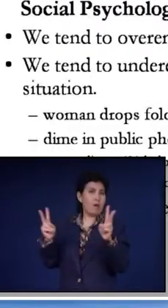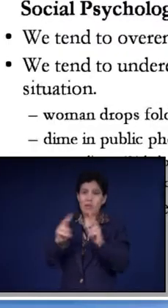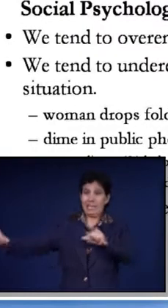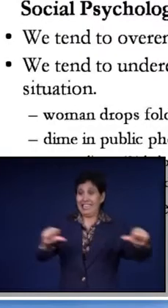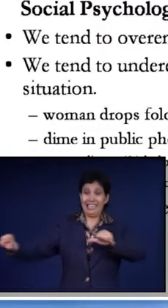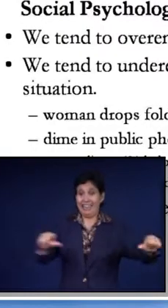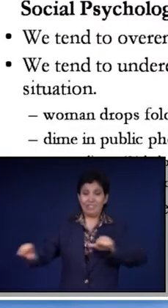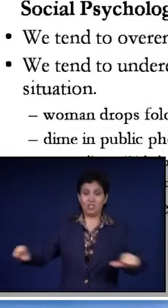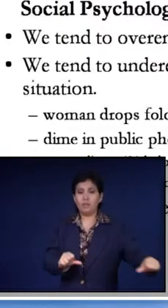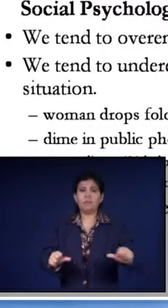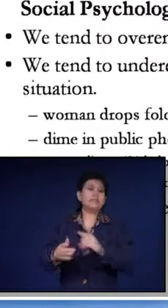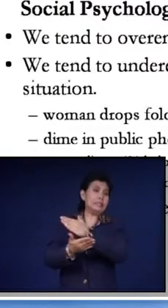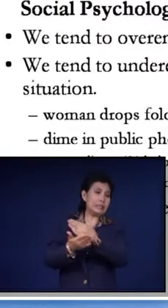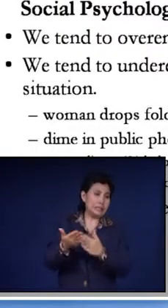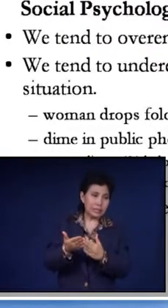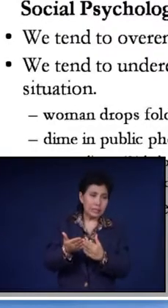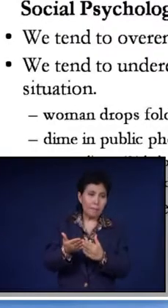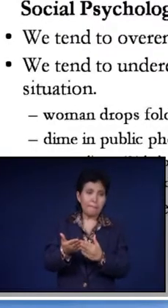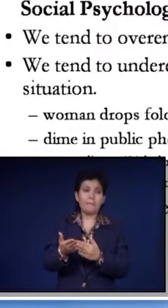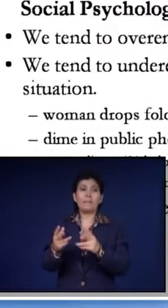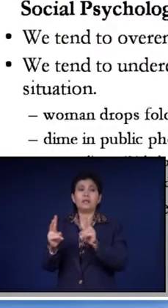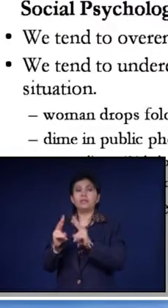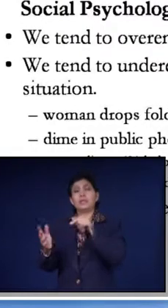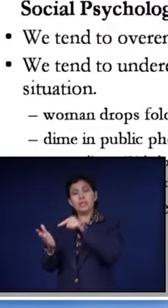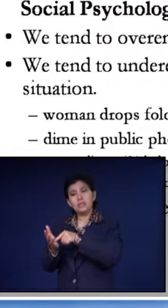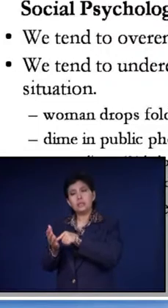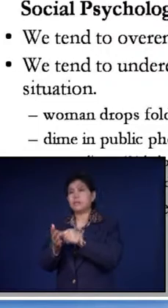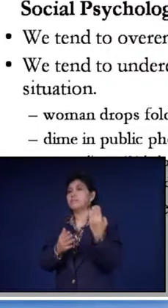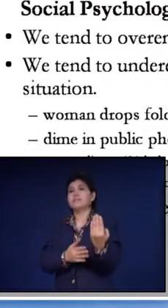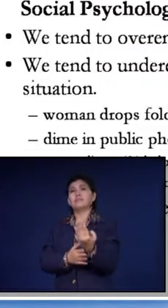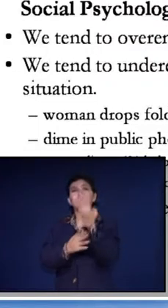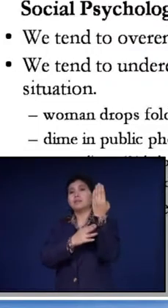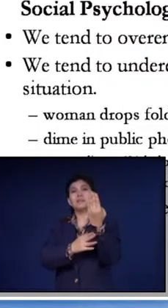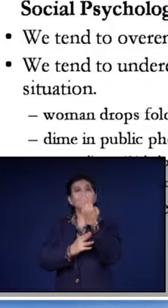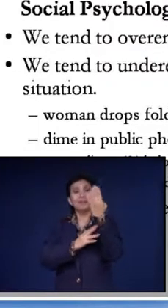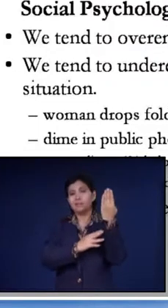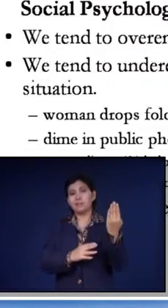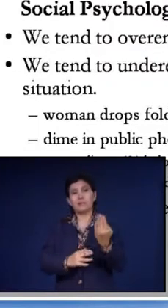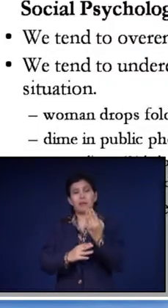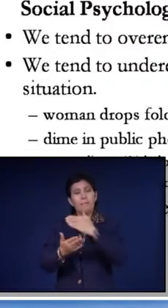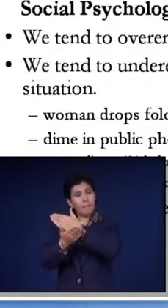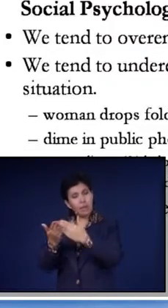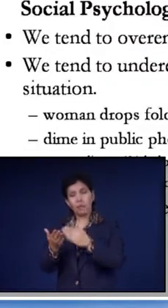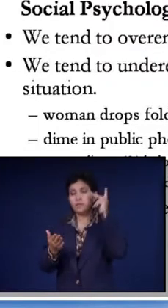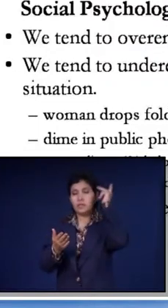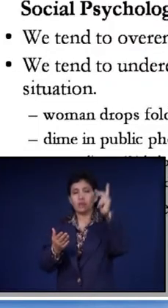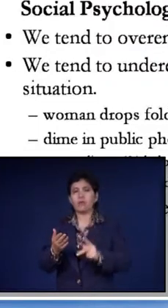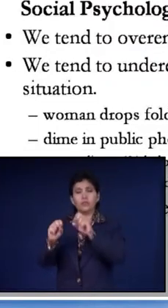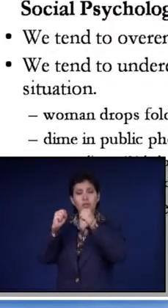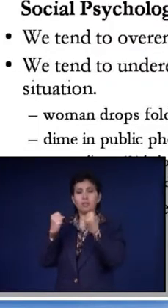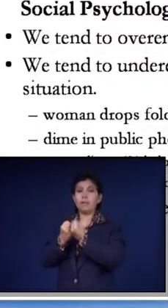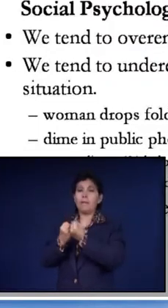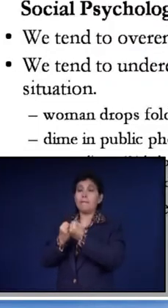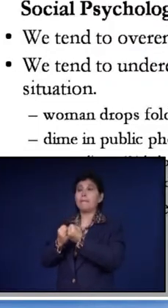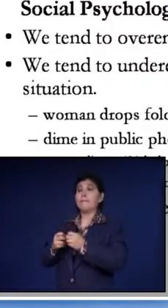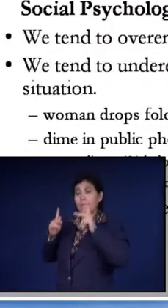and some they tend to be a bit down. Now, these are all the nature which is their part of their psychology, which is part of their